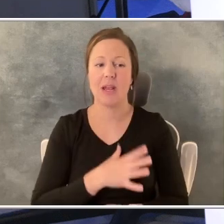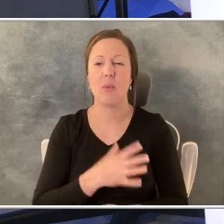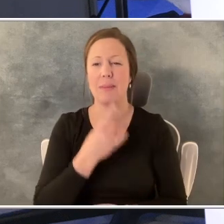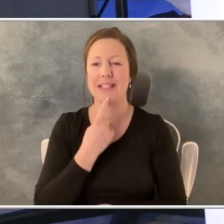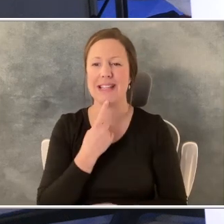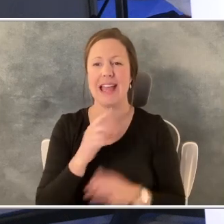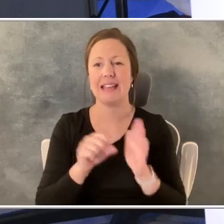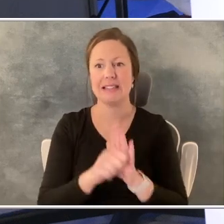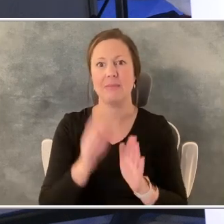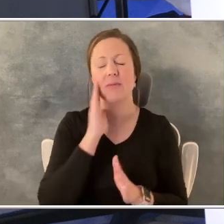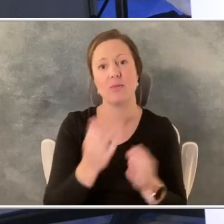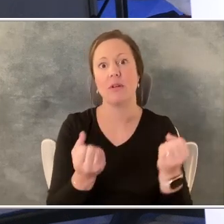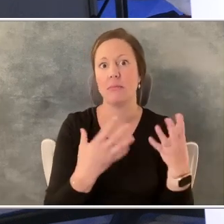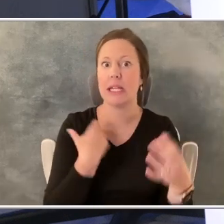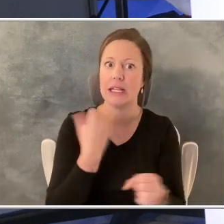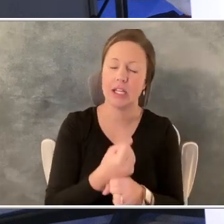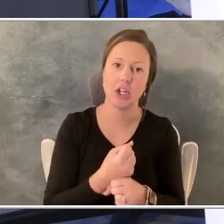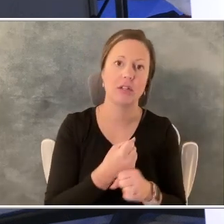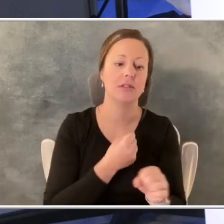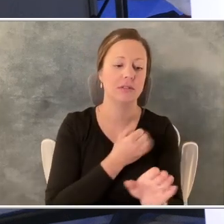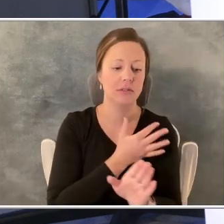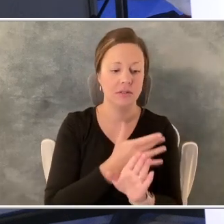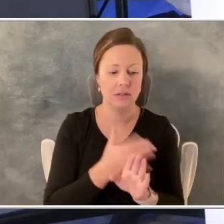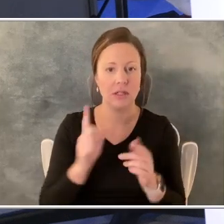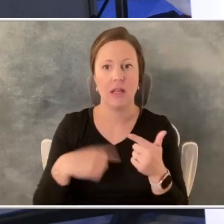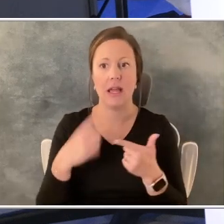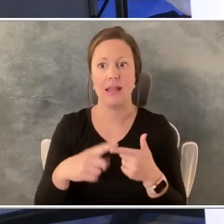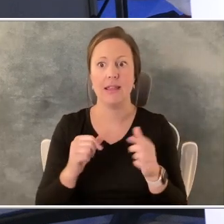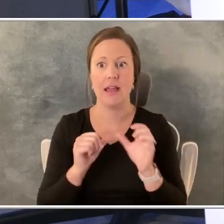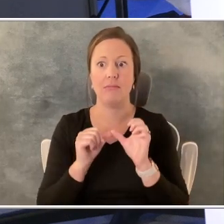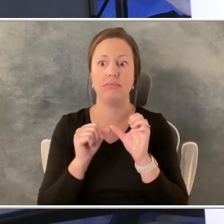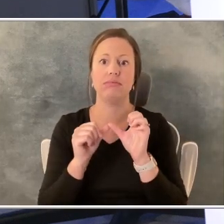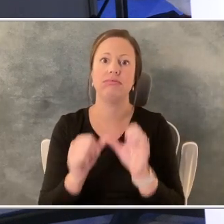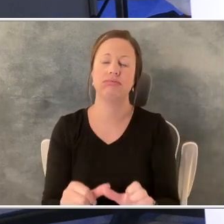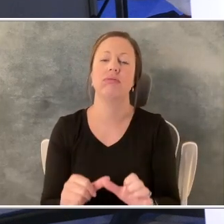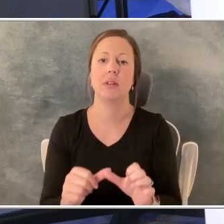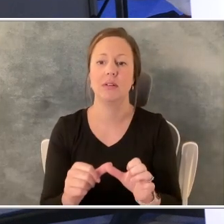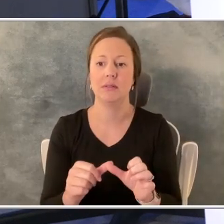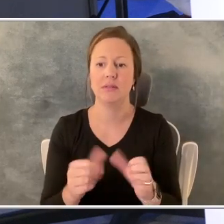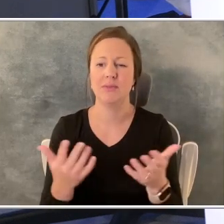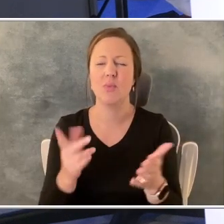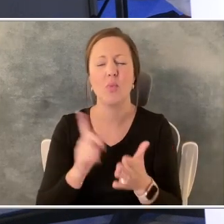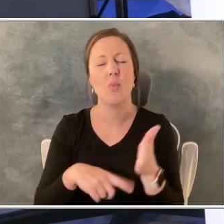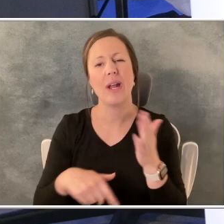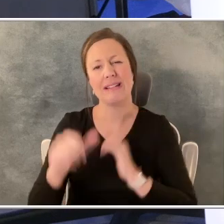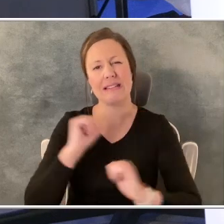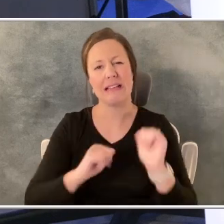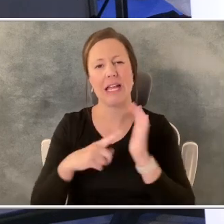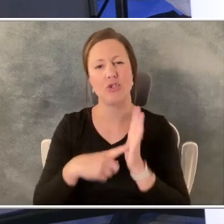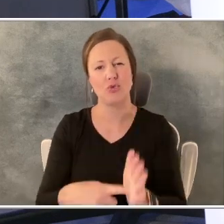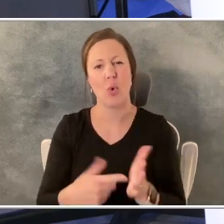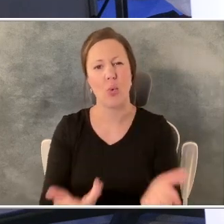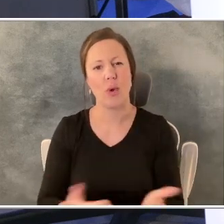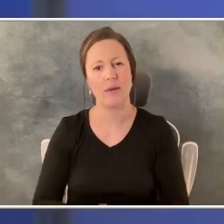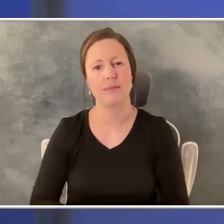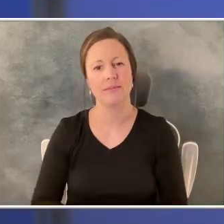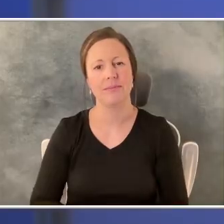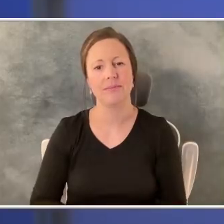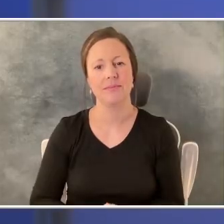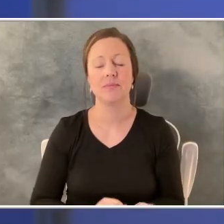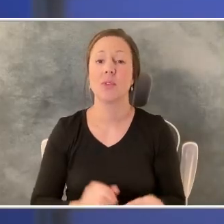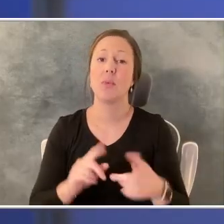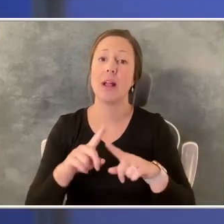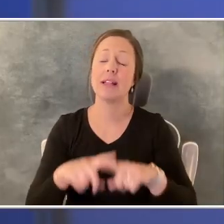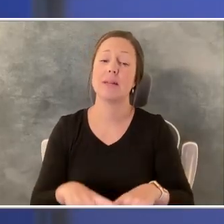certainly feels like, it always feels like years to go away. What does the science show? So it depends on ethnicity, it depends